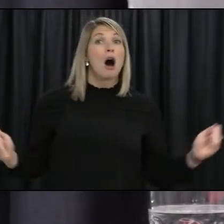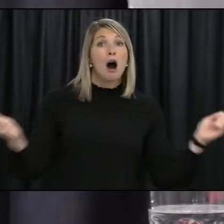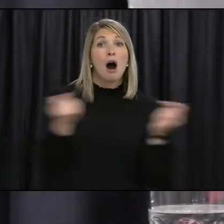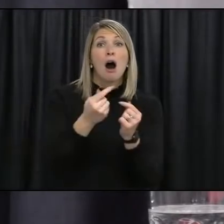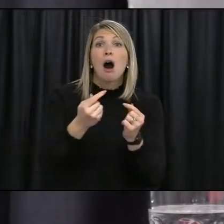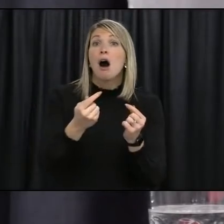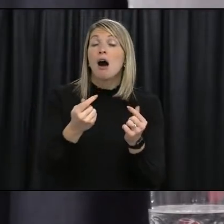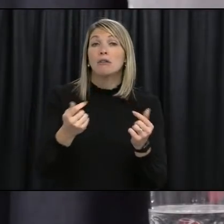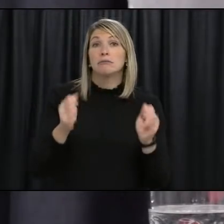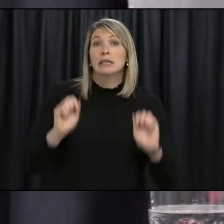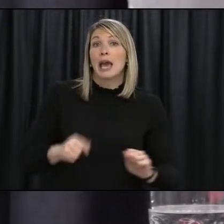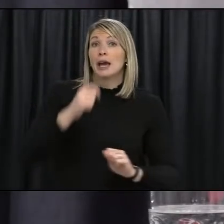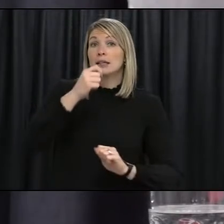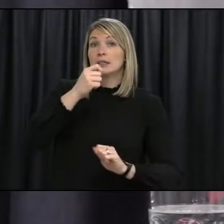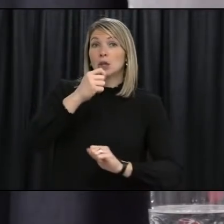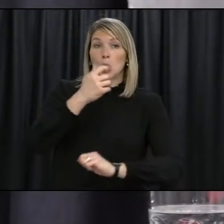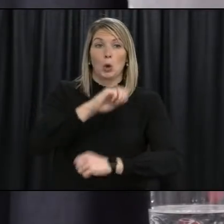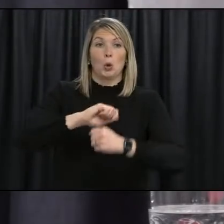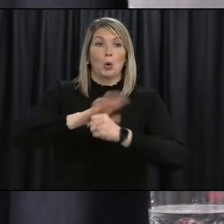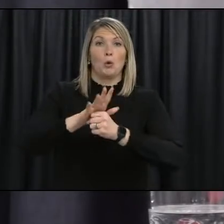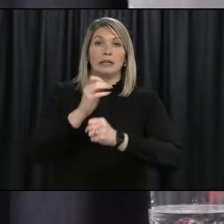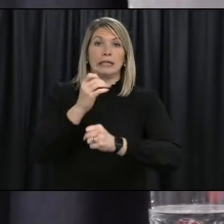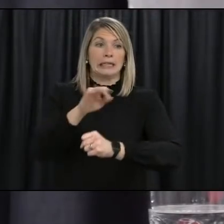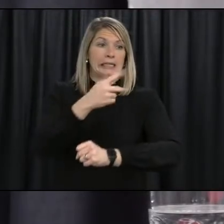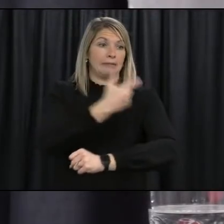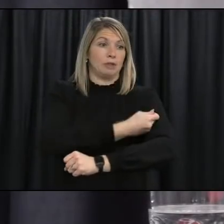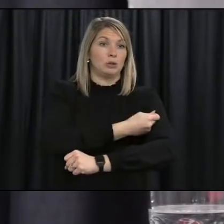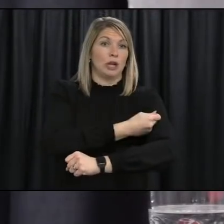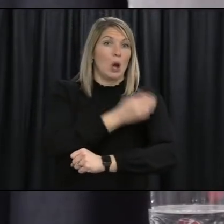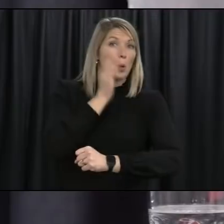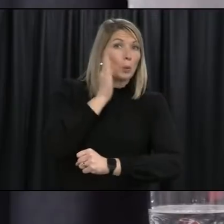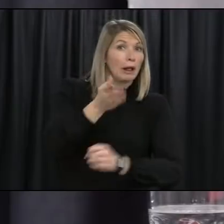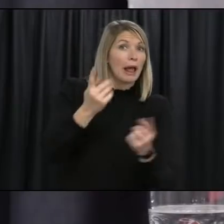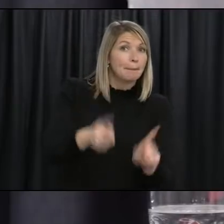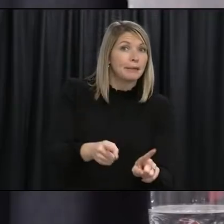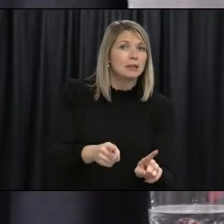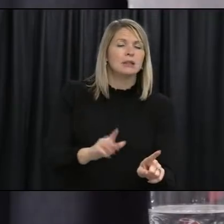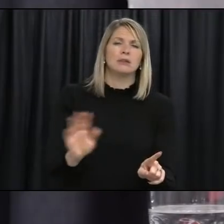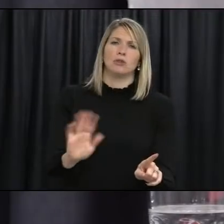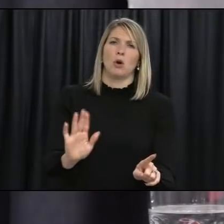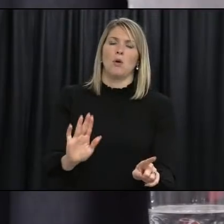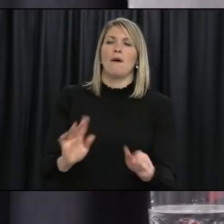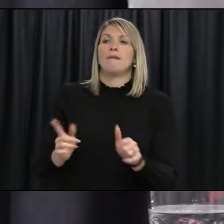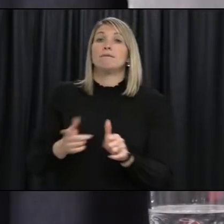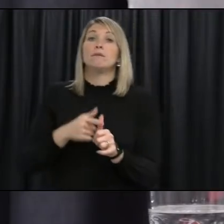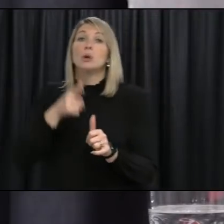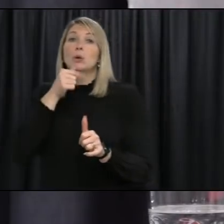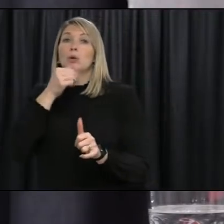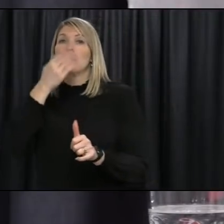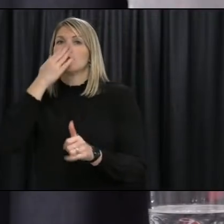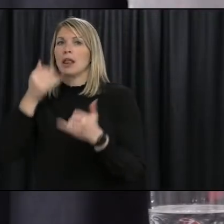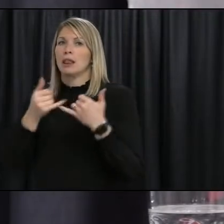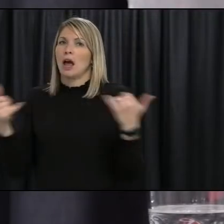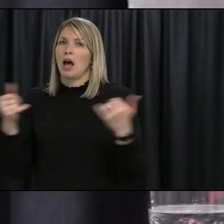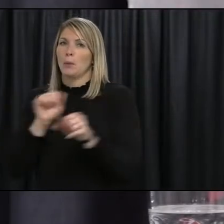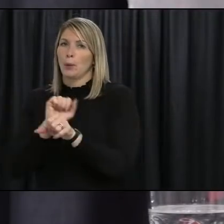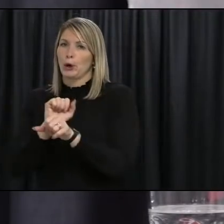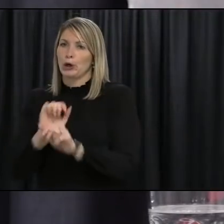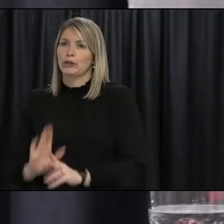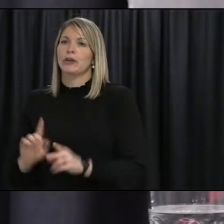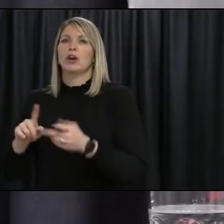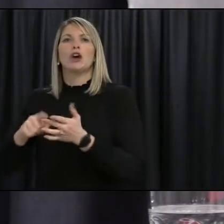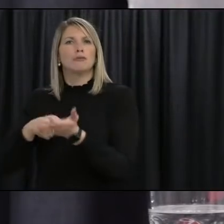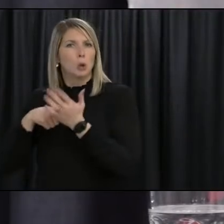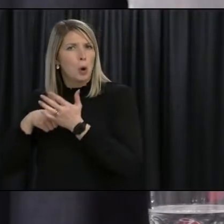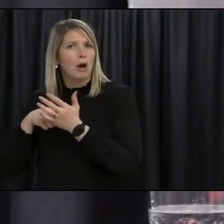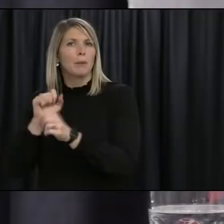high-risk and vulnerable groups and essential workers, in keeping with the recommendations of the national body